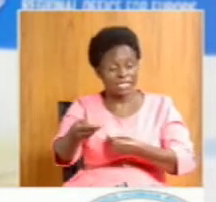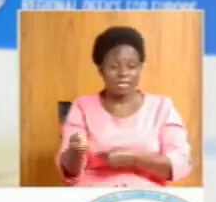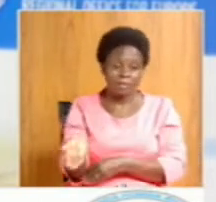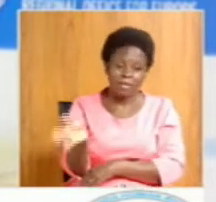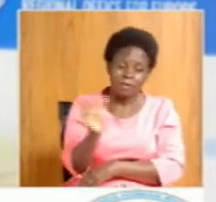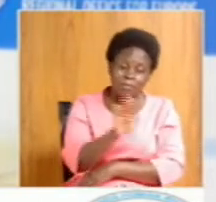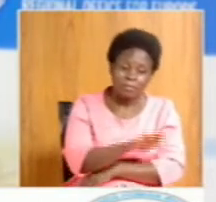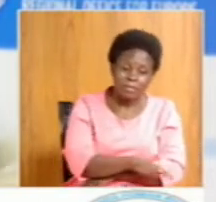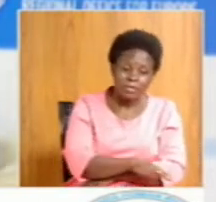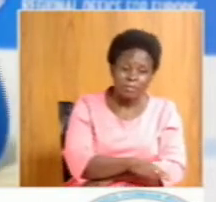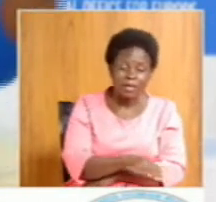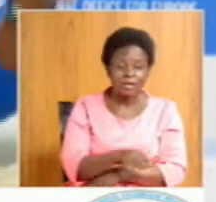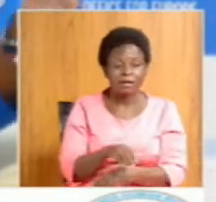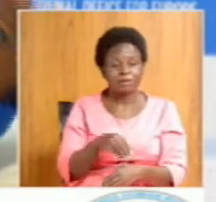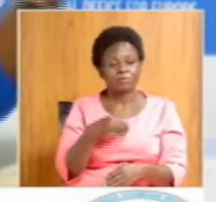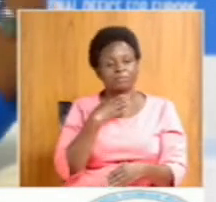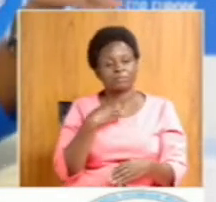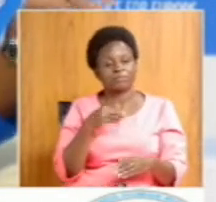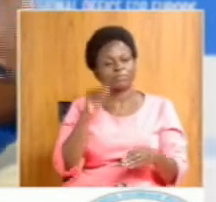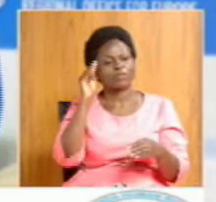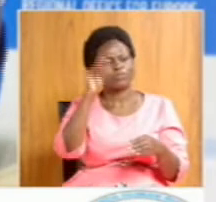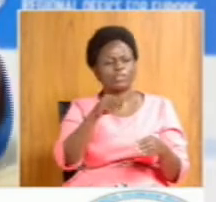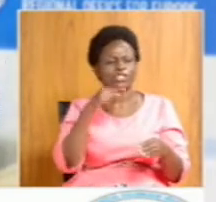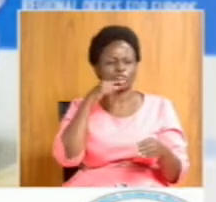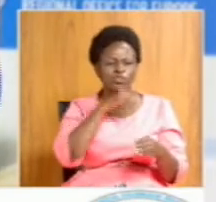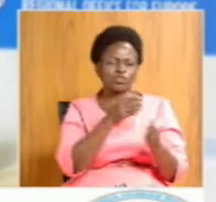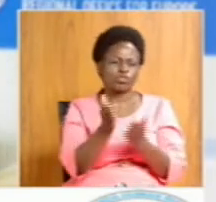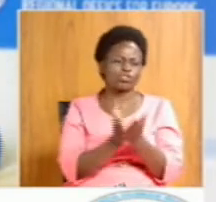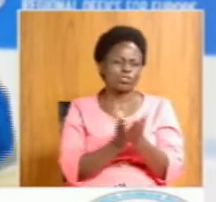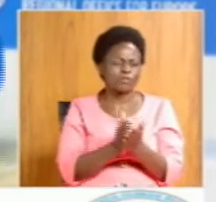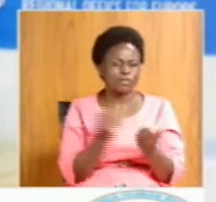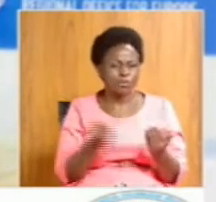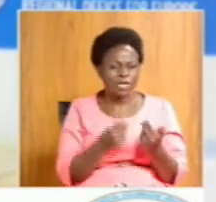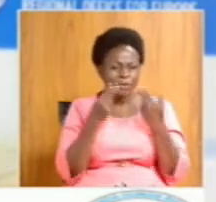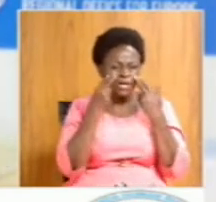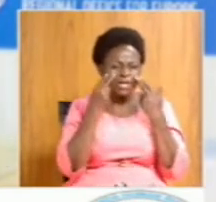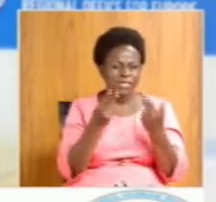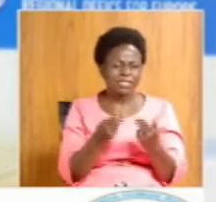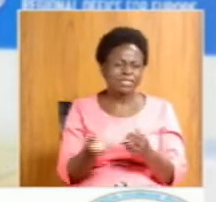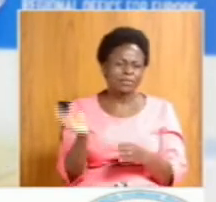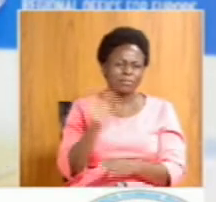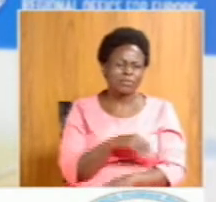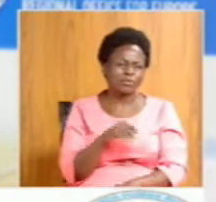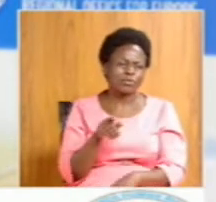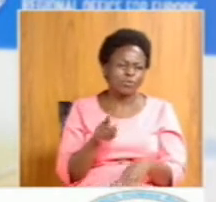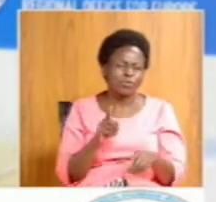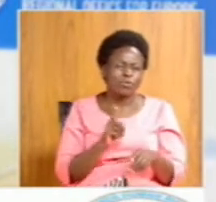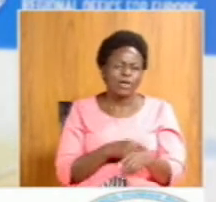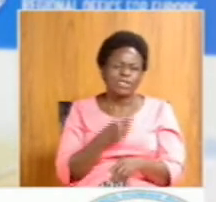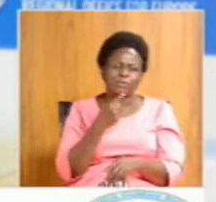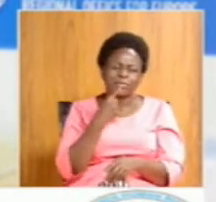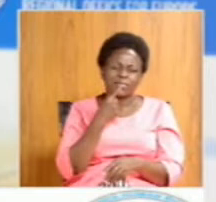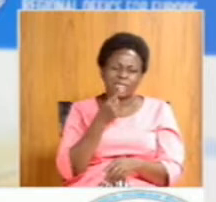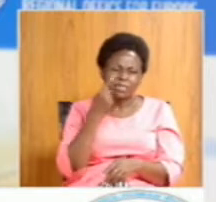back and hopefully our call for them has been to put it into social services where Ugandans can actually see but let's get back to what I was saying before which